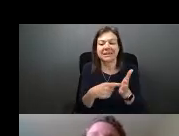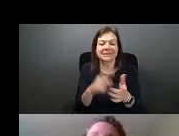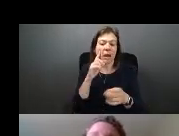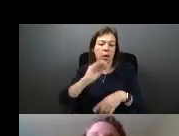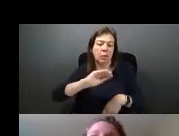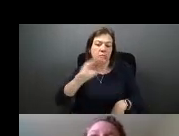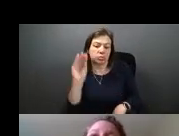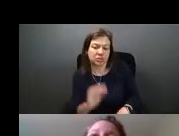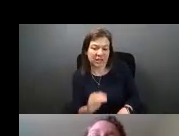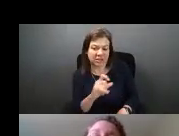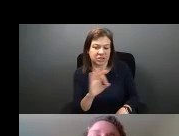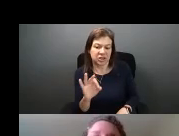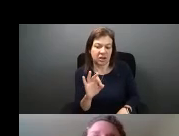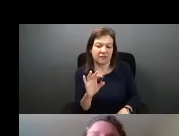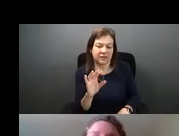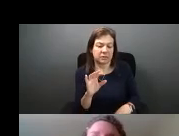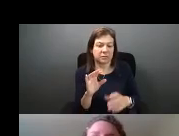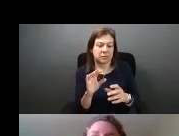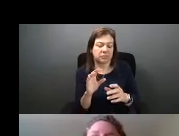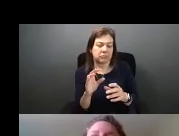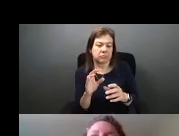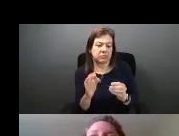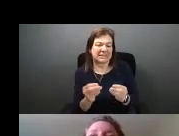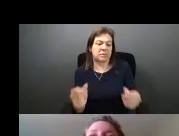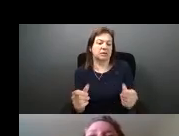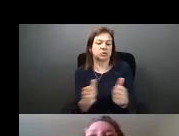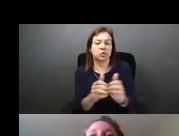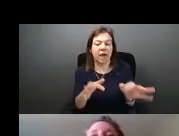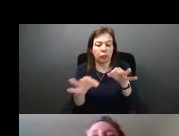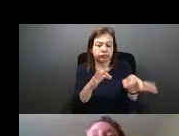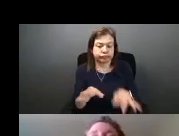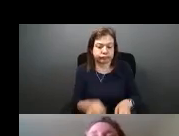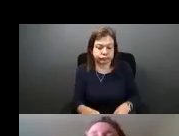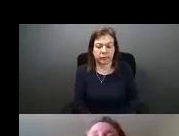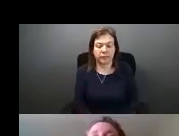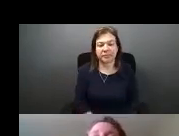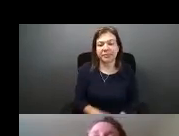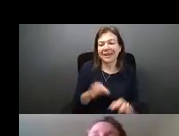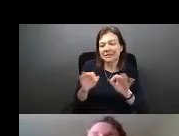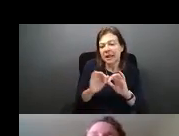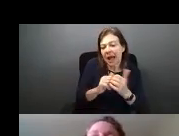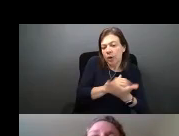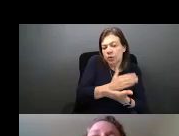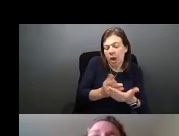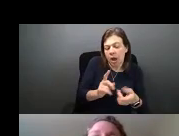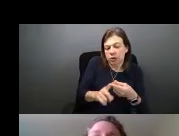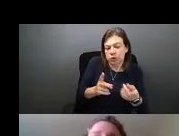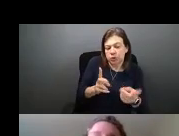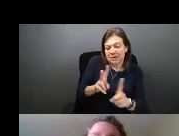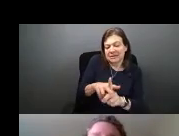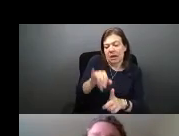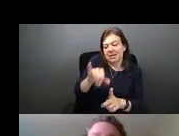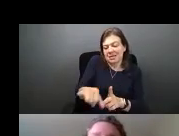of an expense without explanation. Tell us how you arrived at assigning that